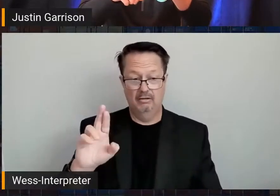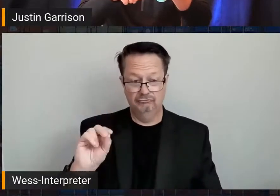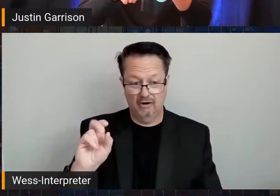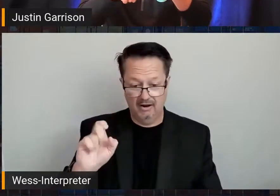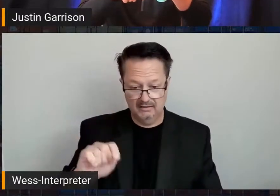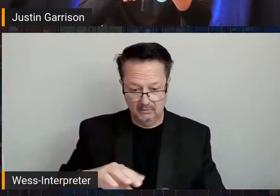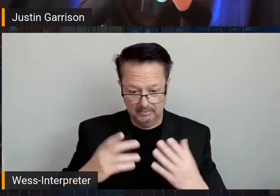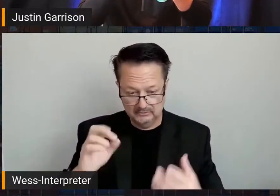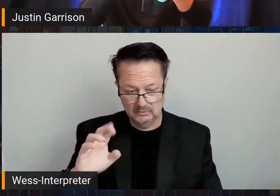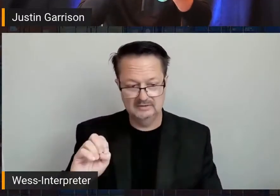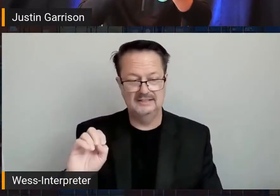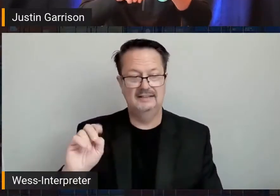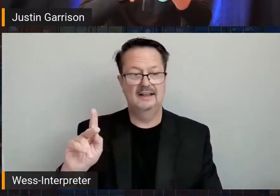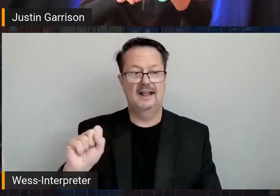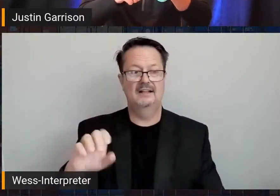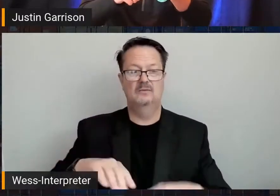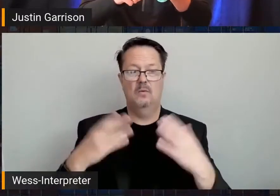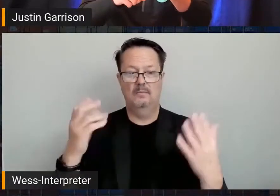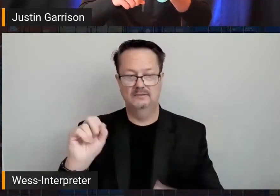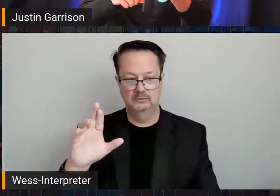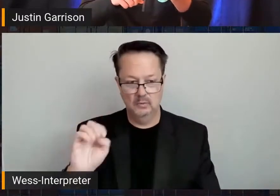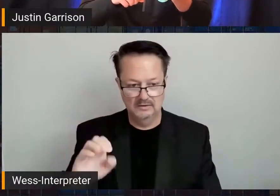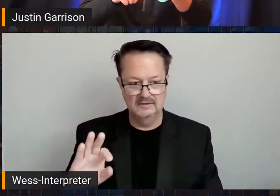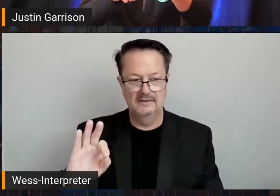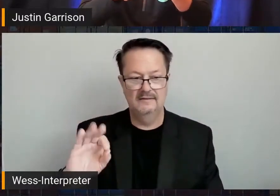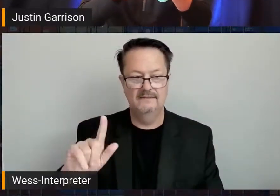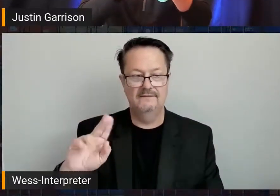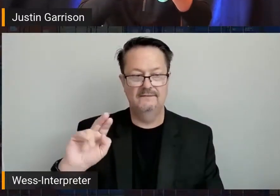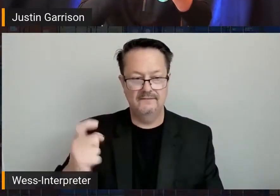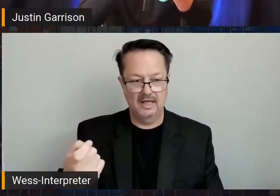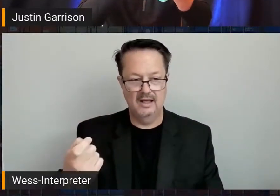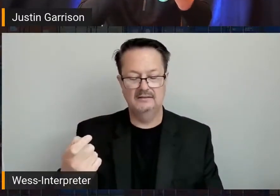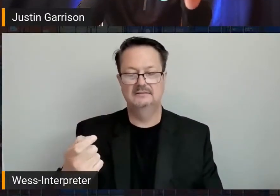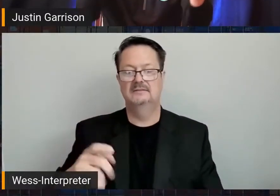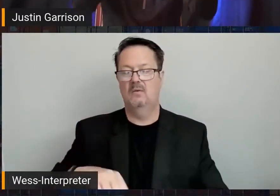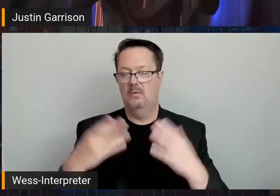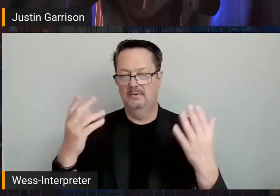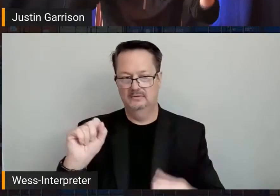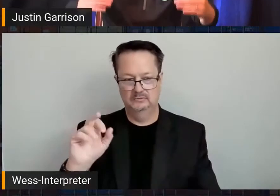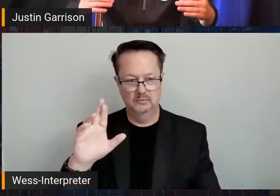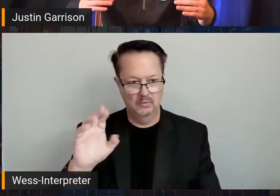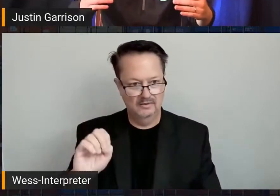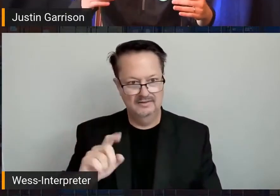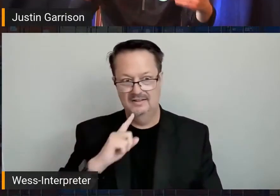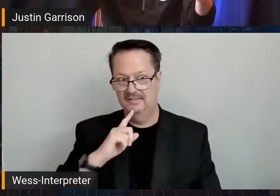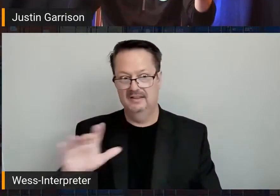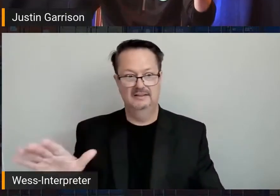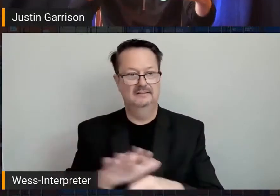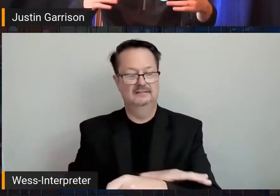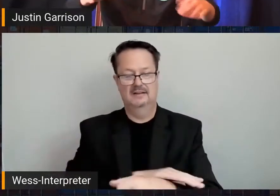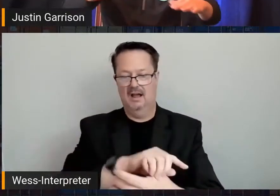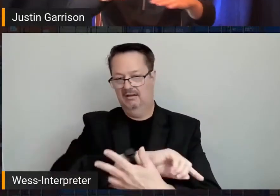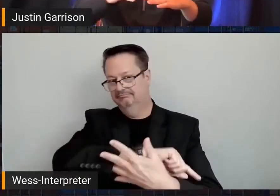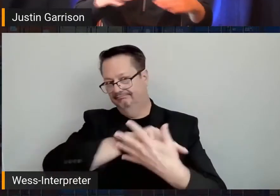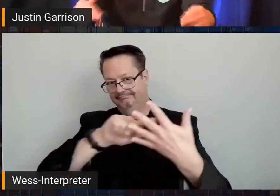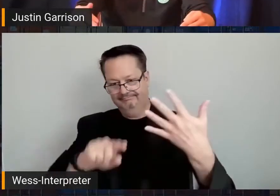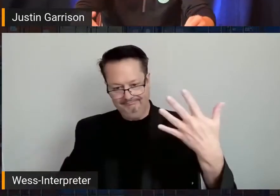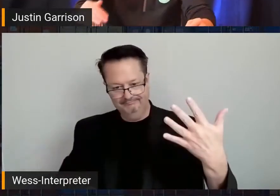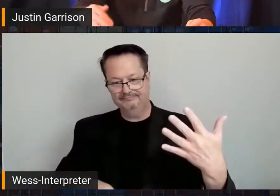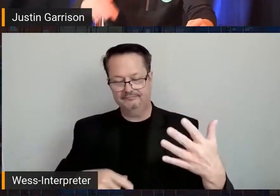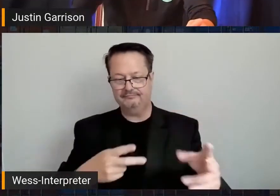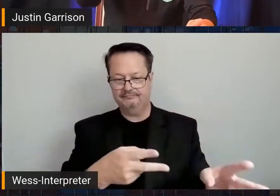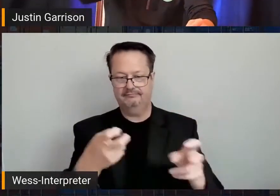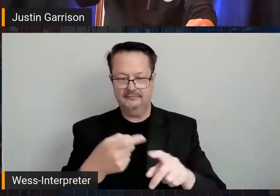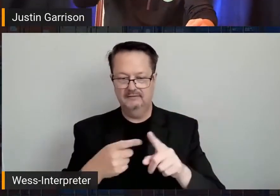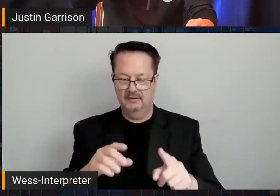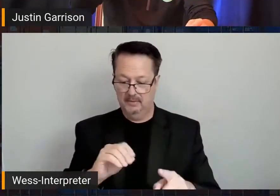EKS Control is open source. Flux from Weaveworks is open source. Like the entire thing, is from the OS